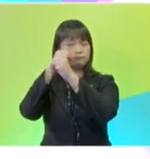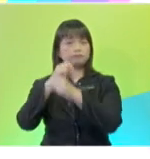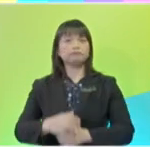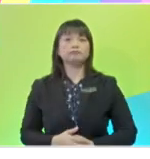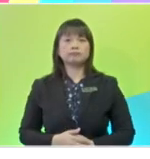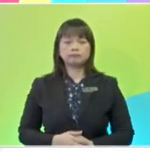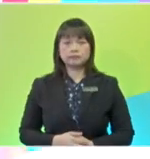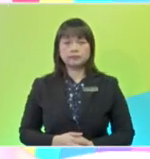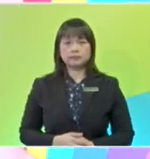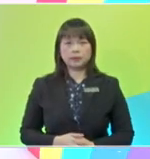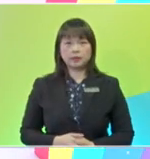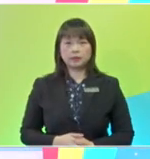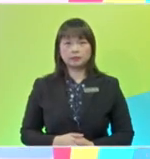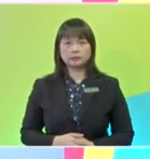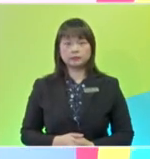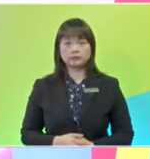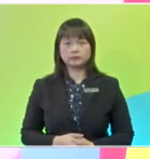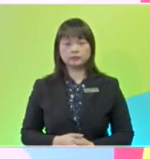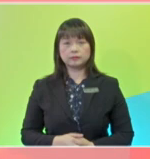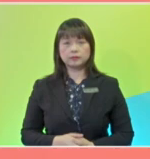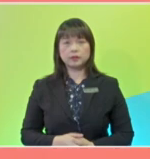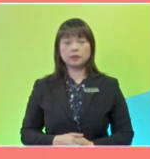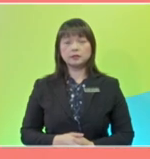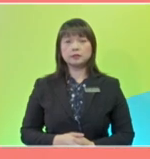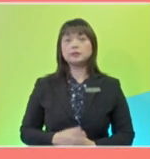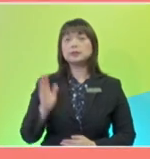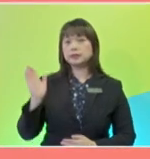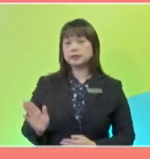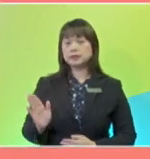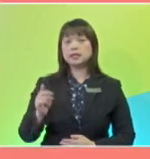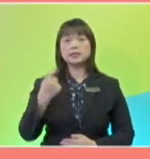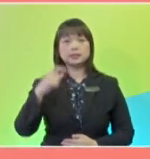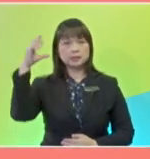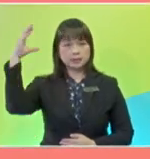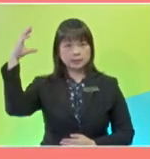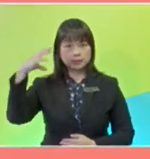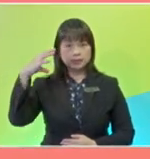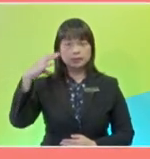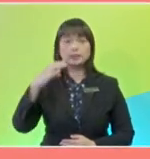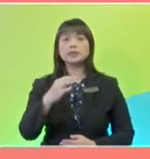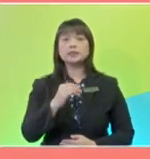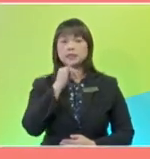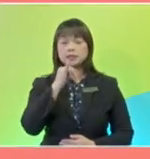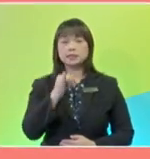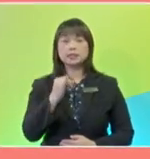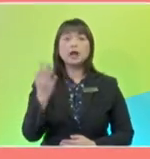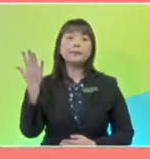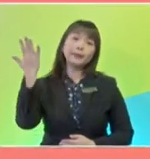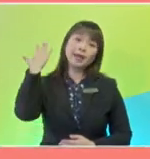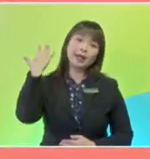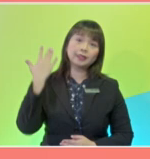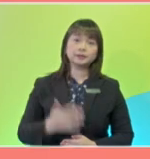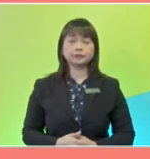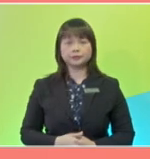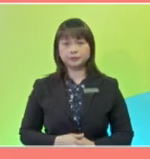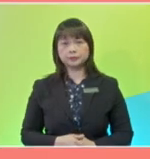this particular time, the sun is actually behind the moon. It's called the new moon, is it? Yes, the new moon is actually black in